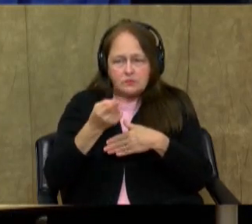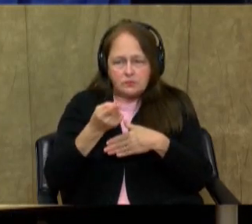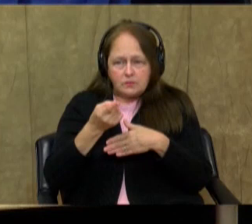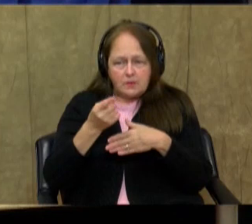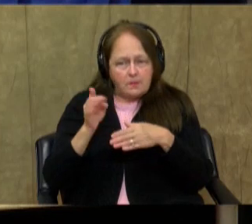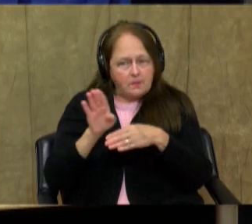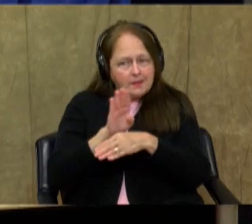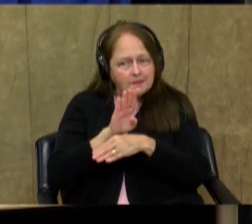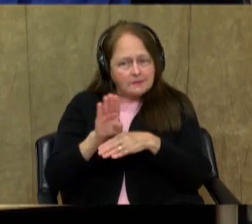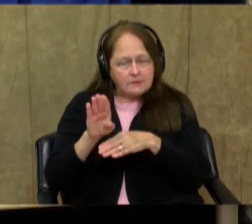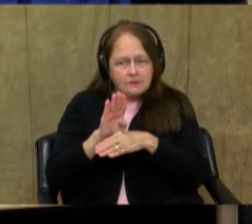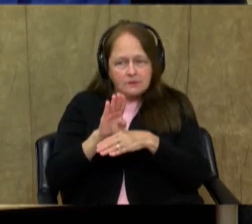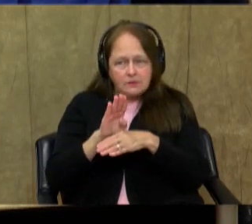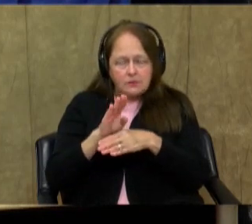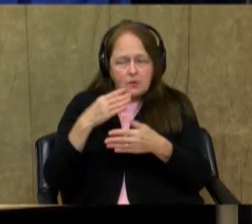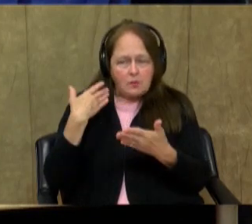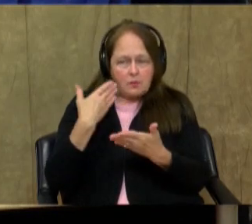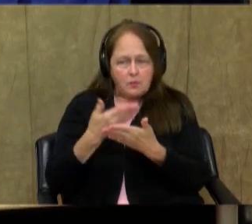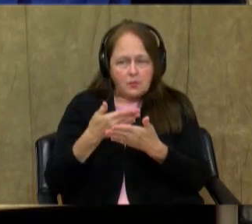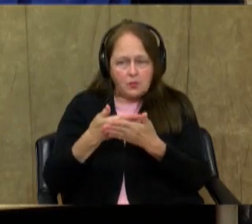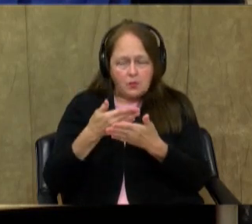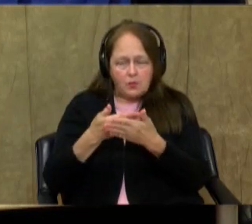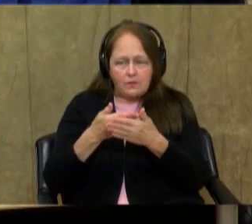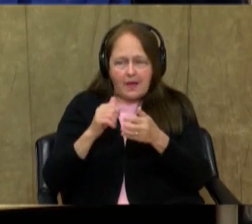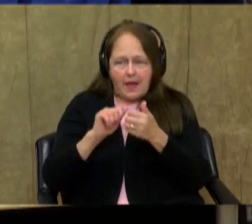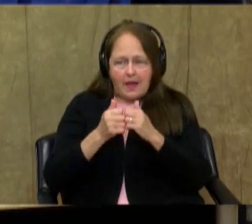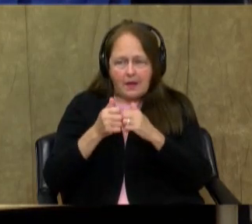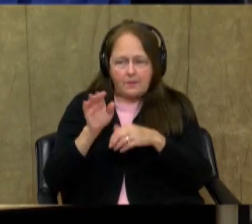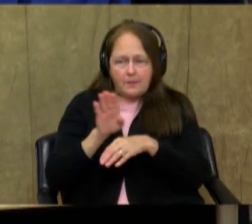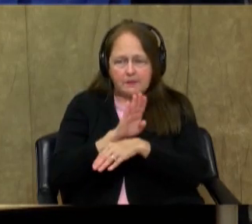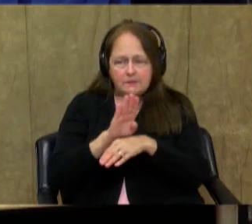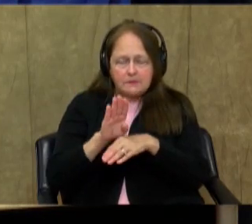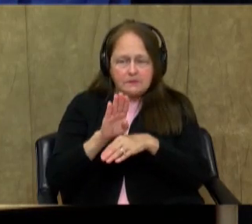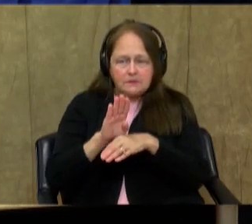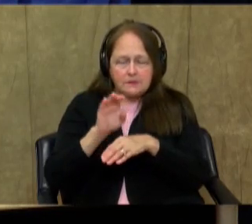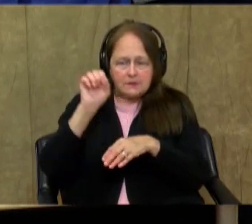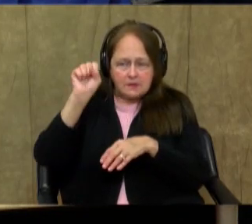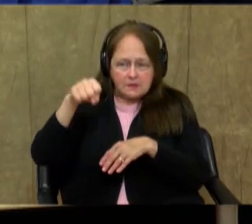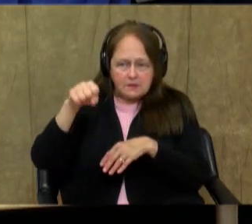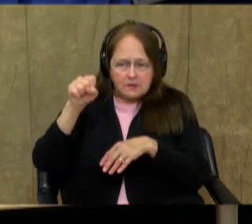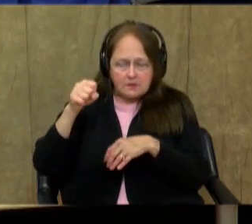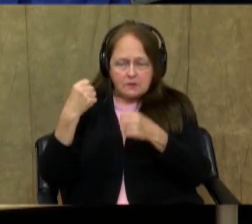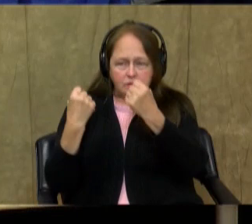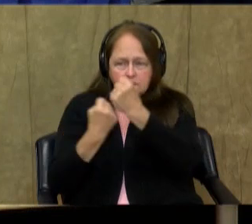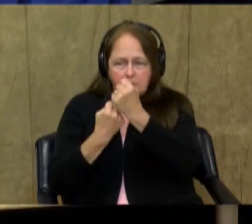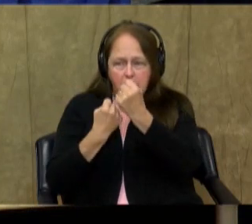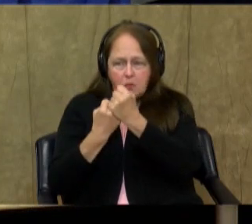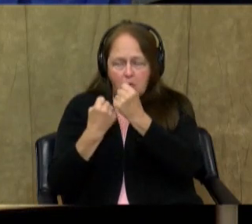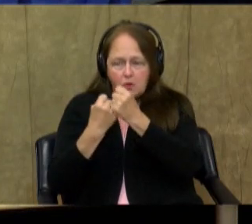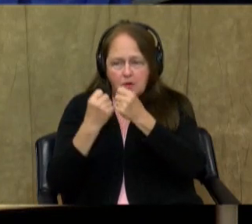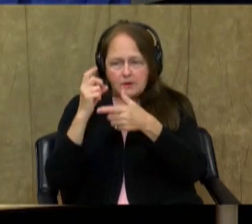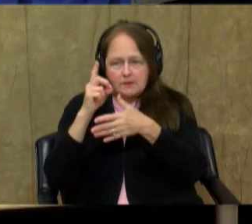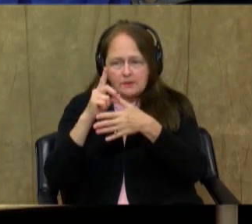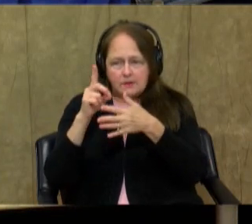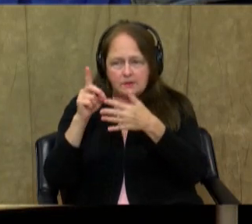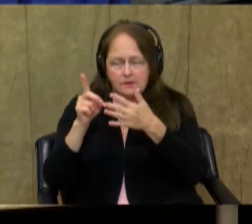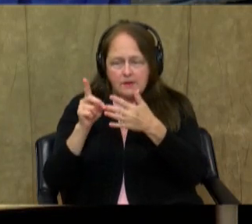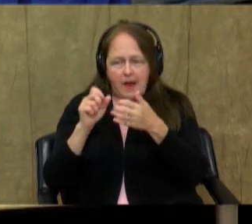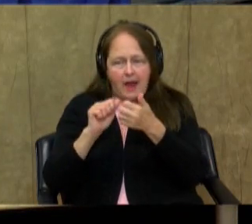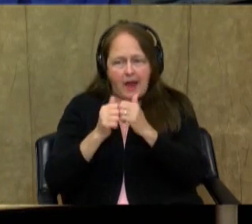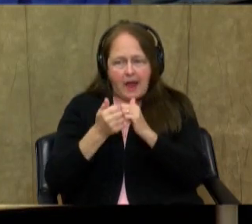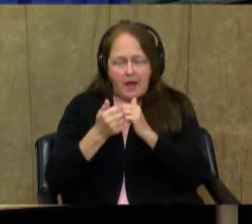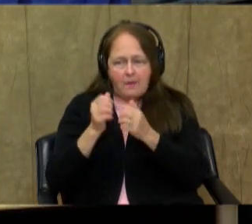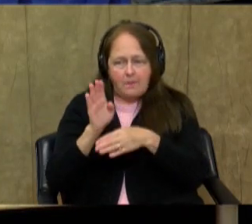she's busy. We have to prove how busy she is. That would be, yes, our supporting details. So how busy is